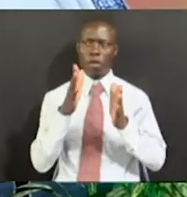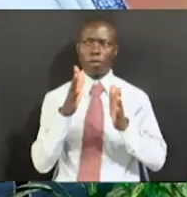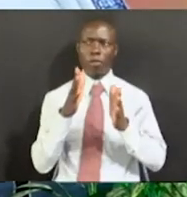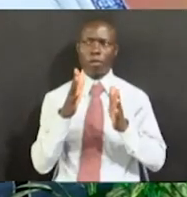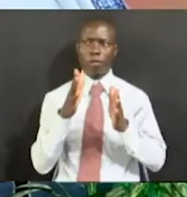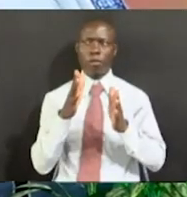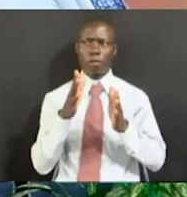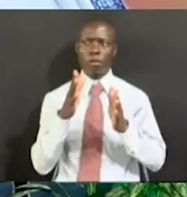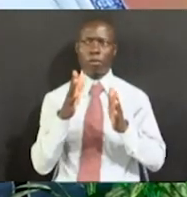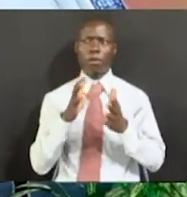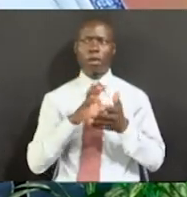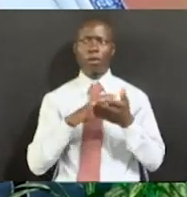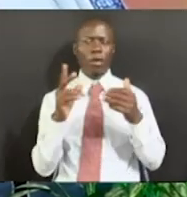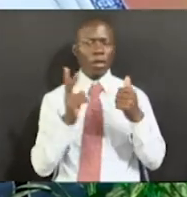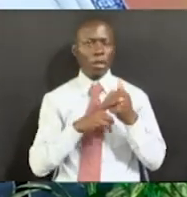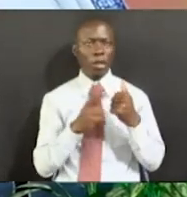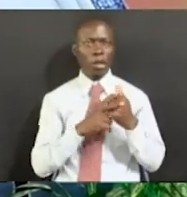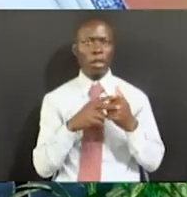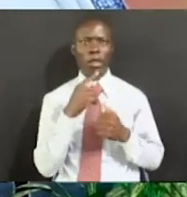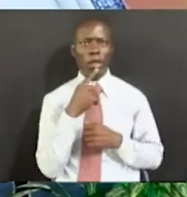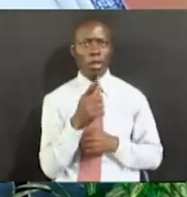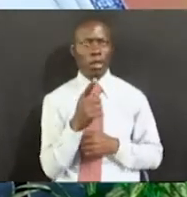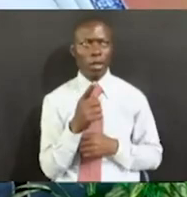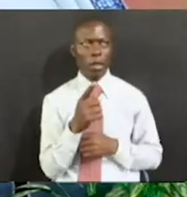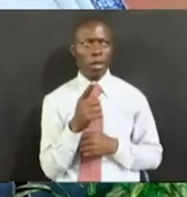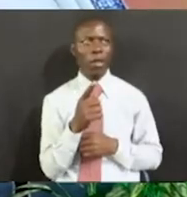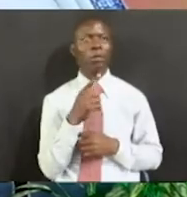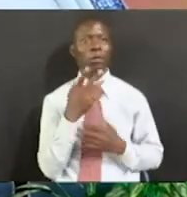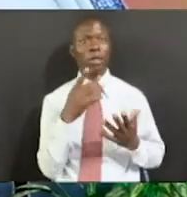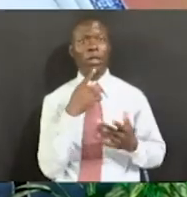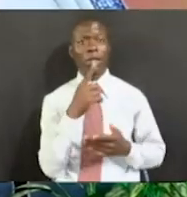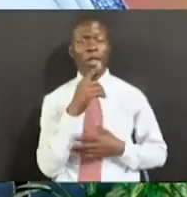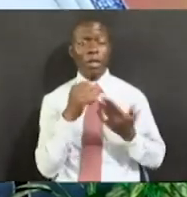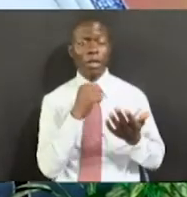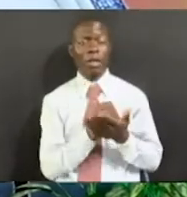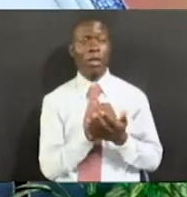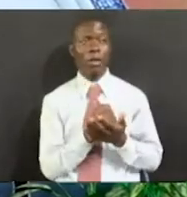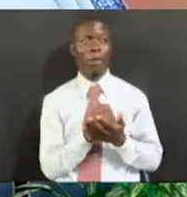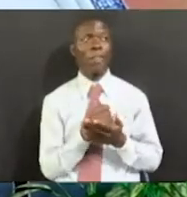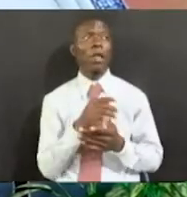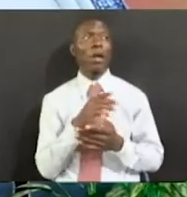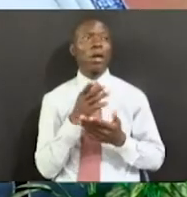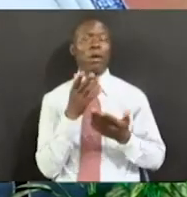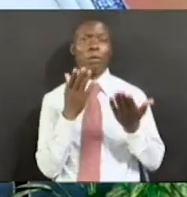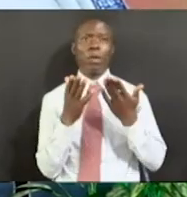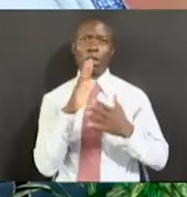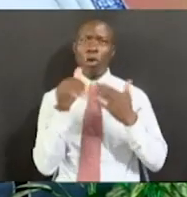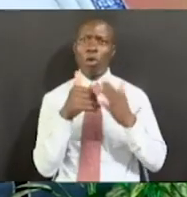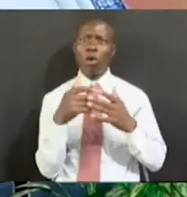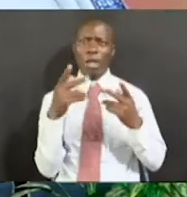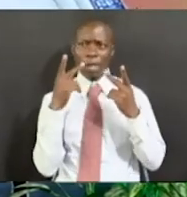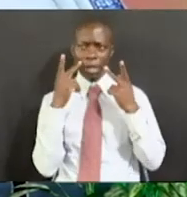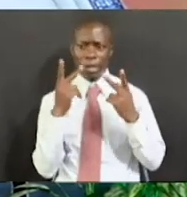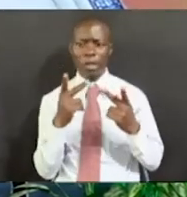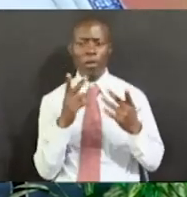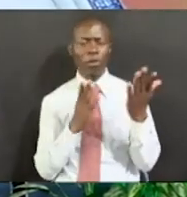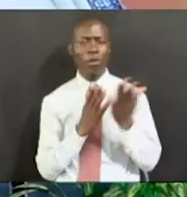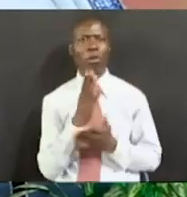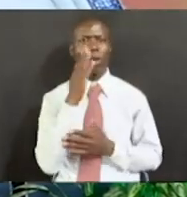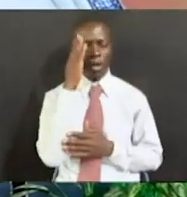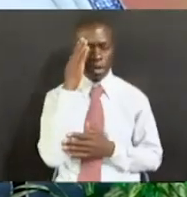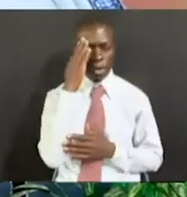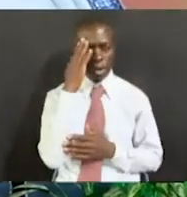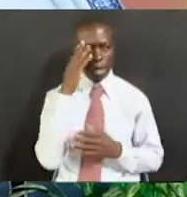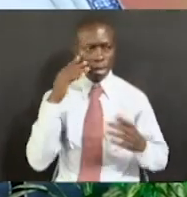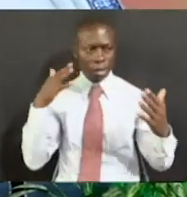Verses 7, if you're with me, say amen. Village life ceased. It ceased in Israel until